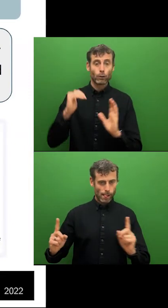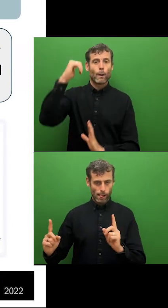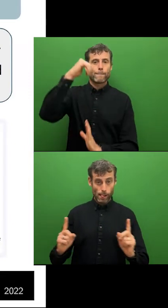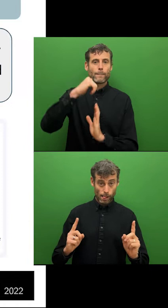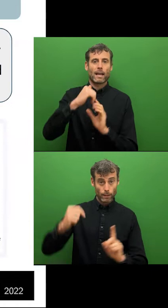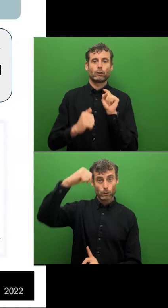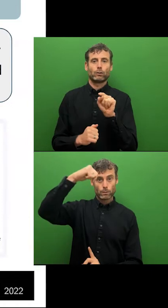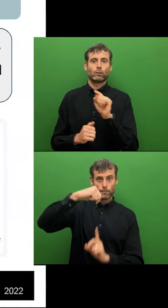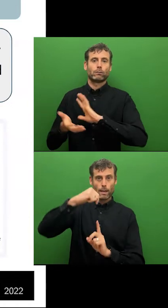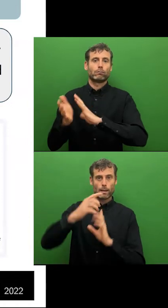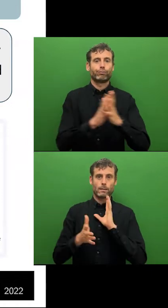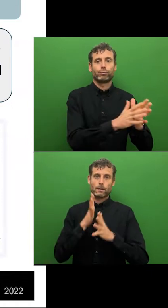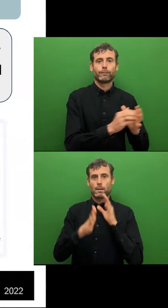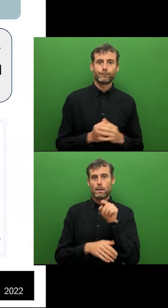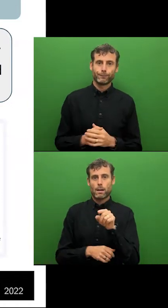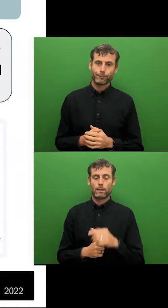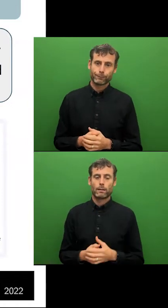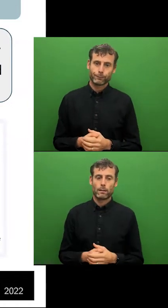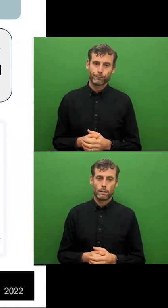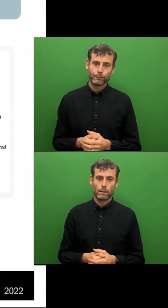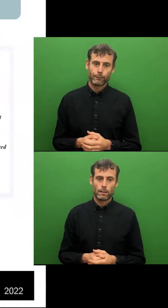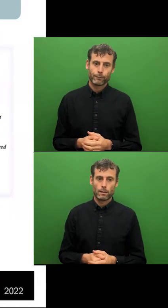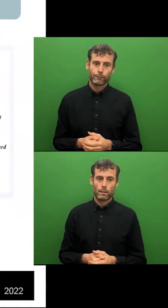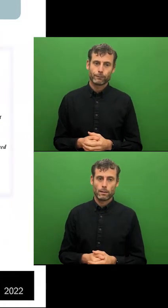stretched in order to align to the sign language video.